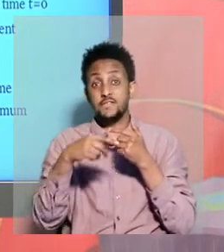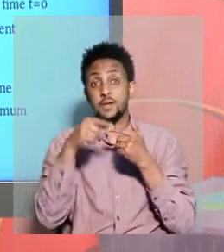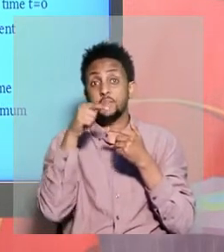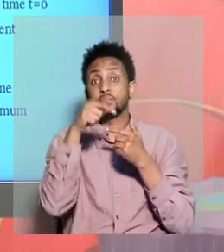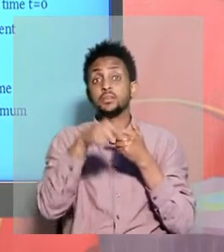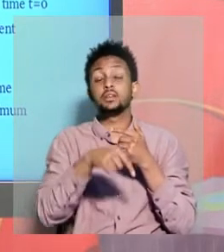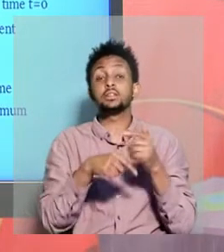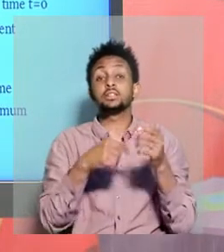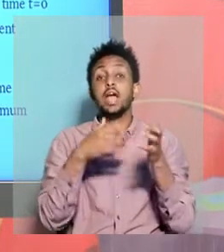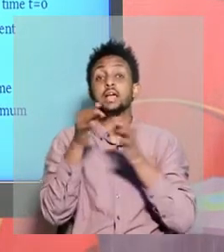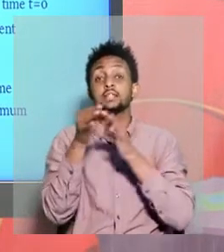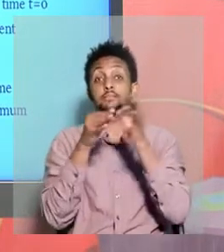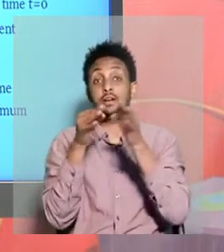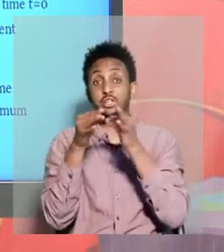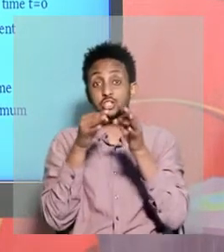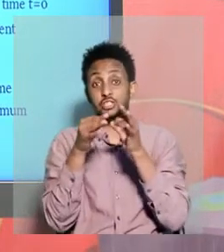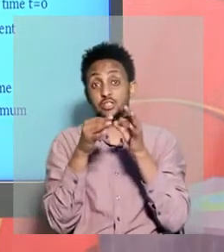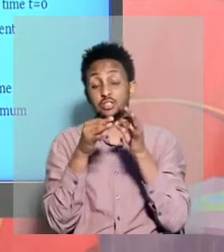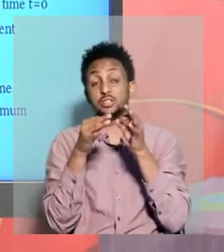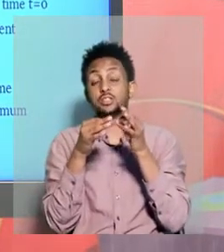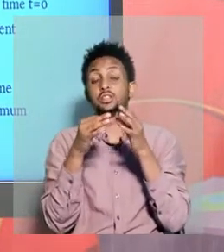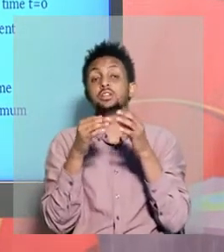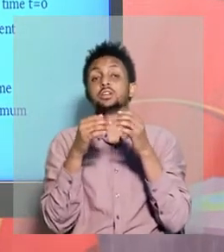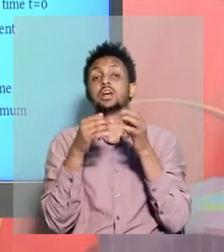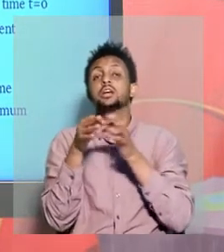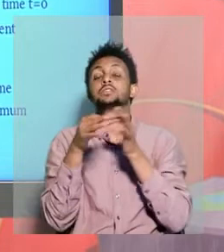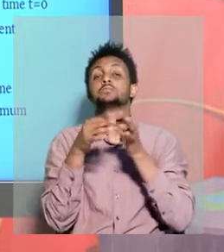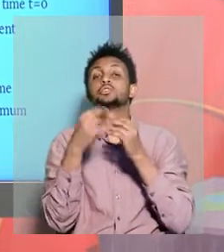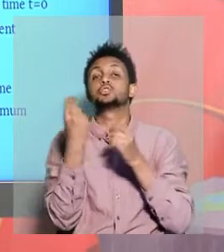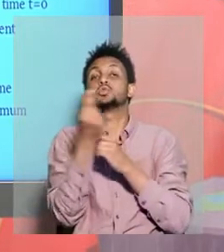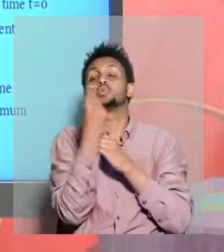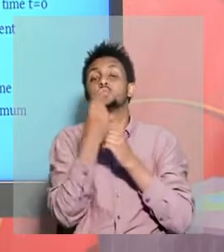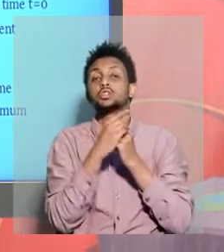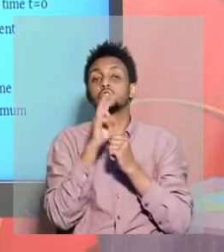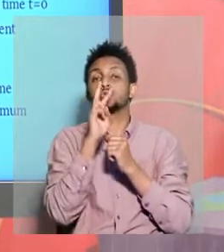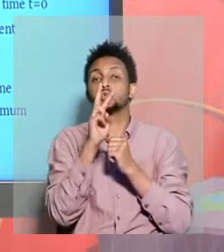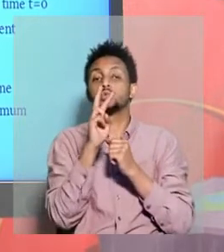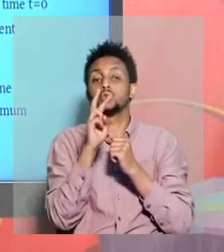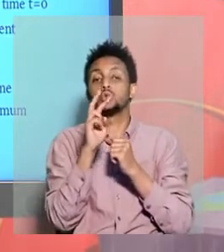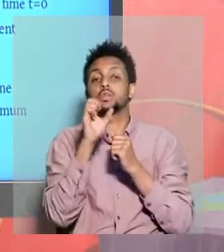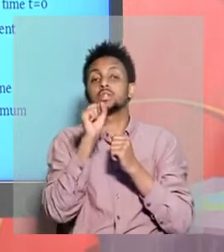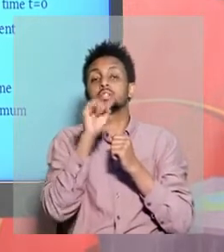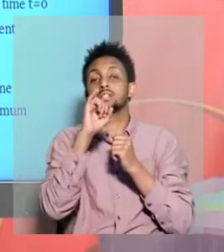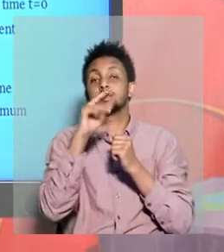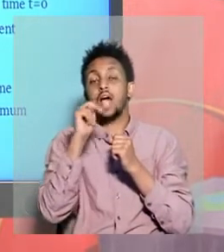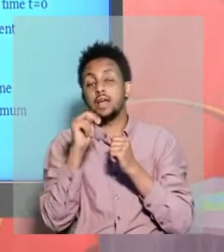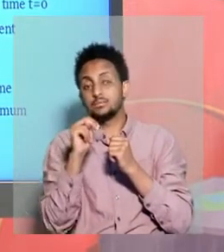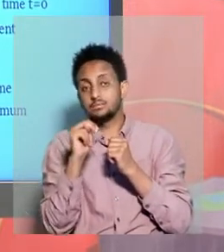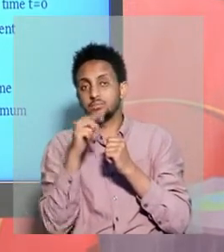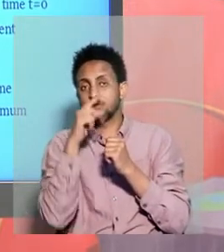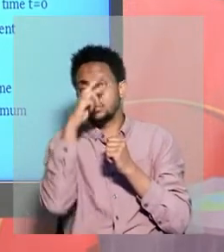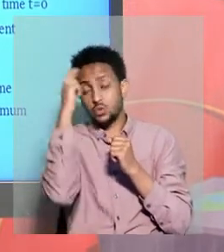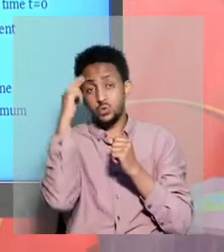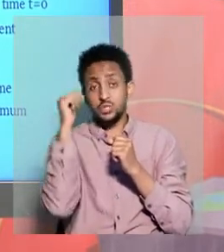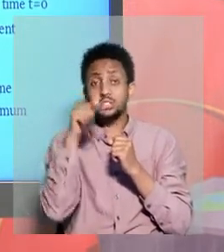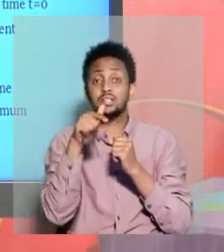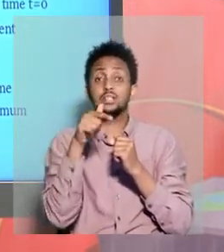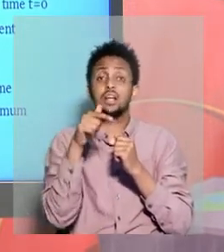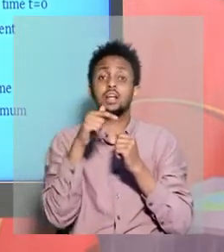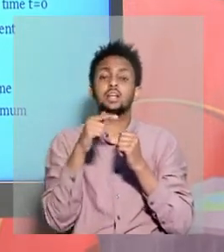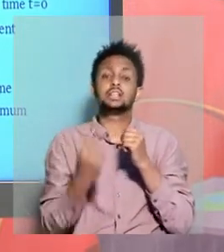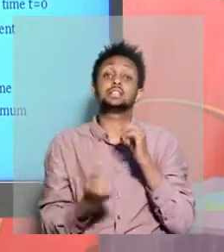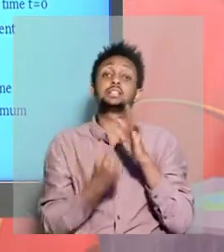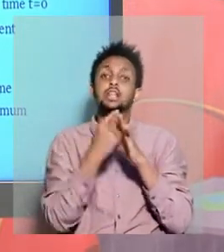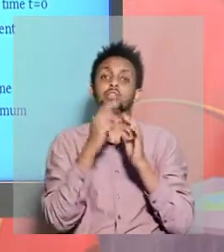mathematical expression of a standing wave is expressed using 2a sine kx omega t, because that there is